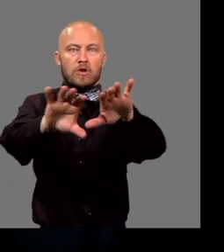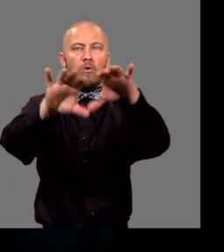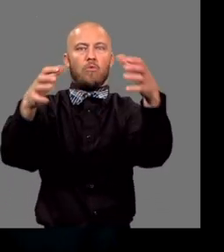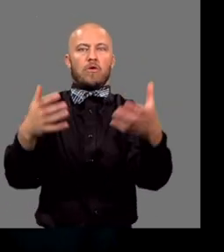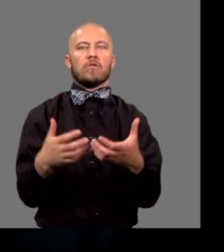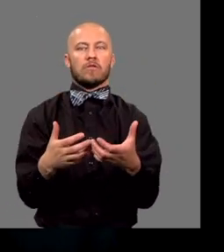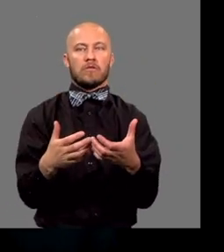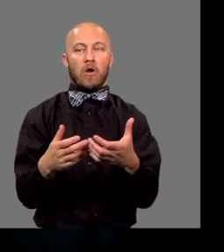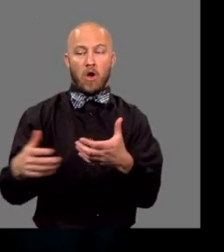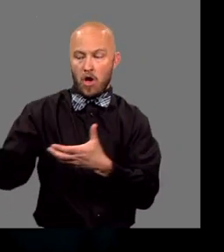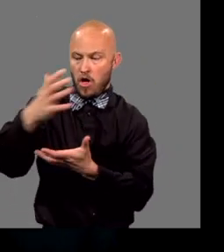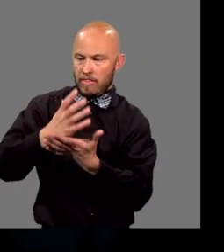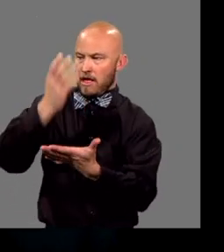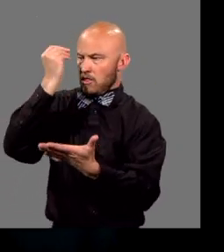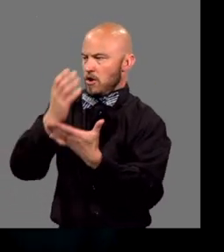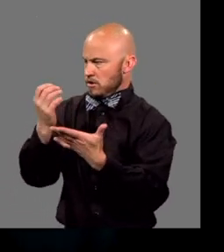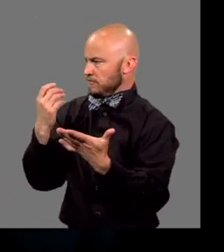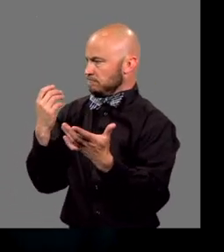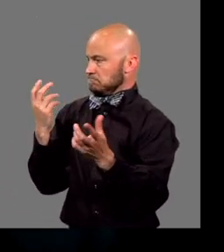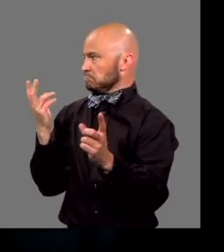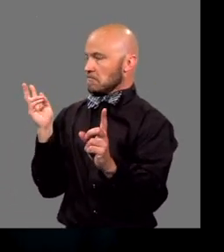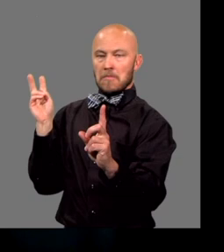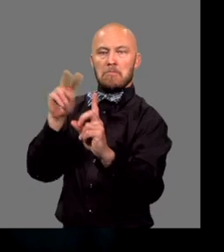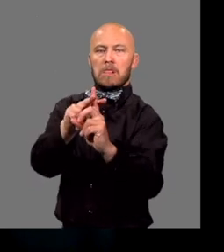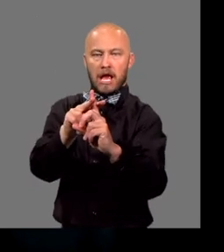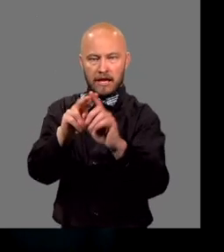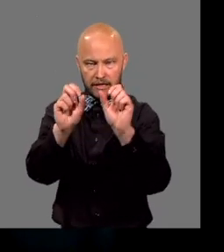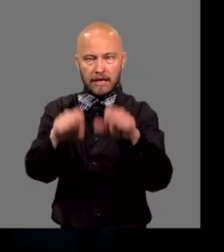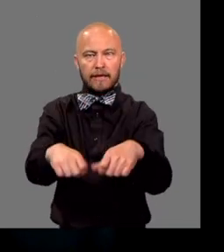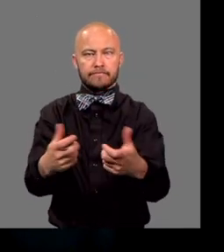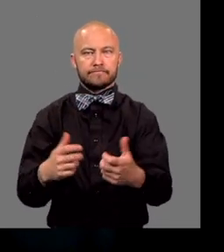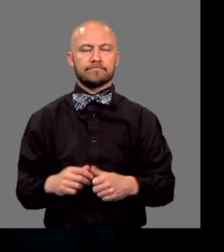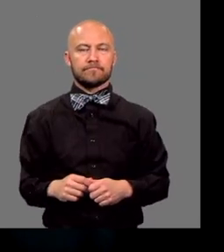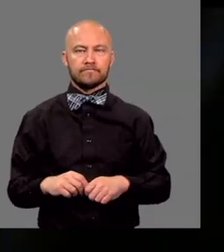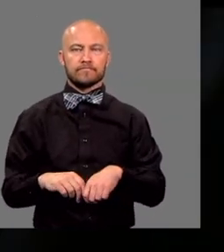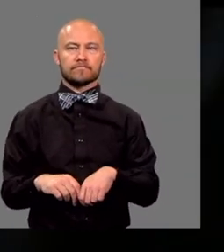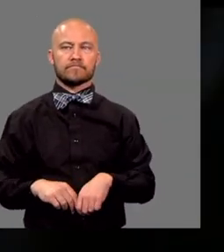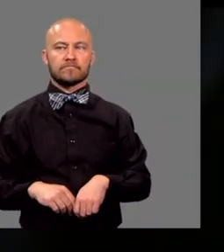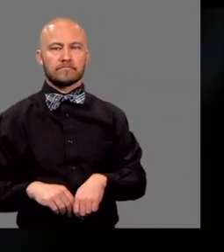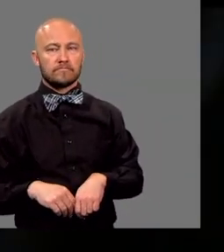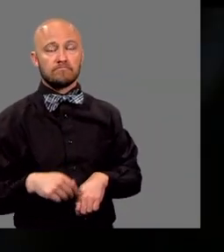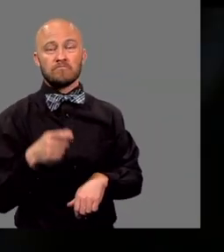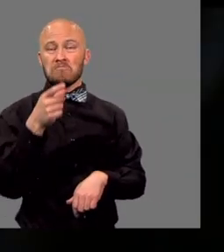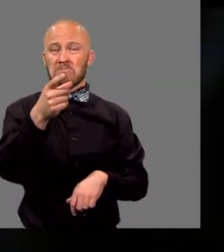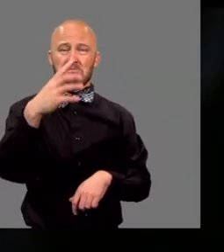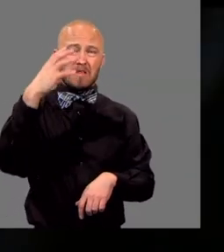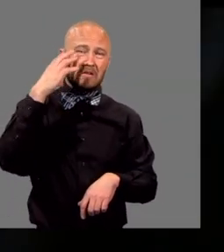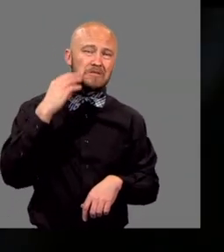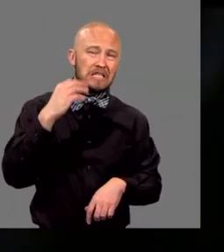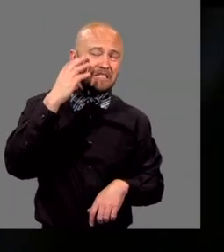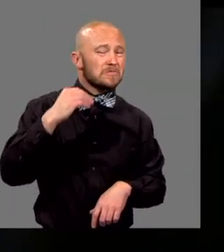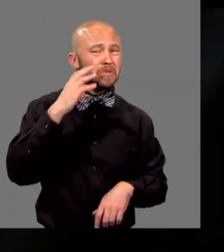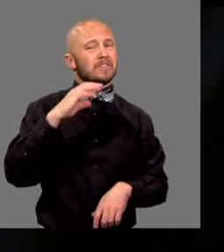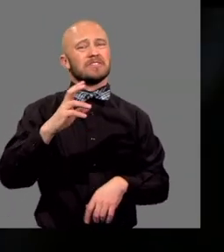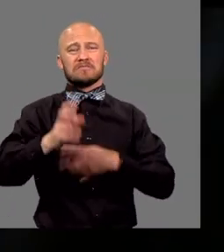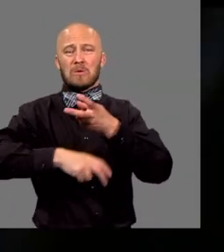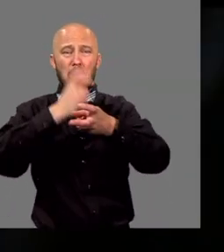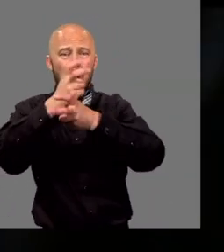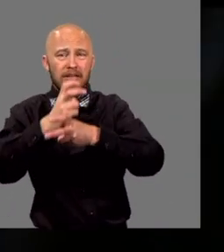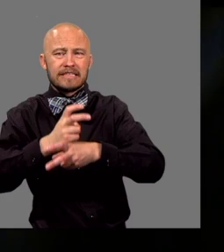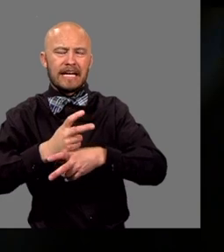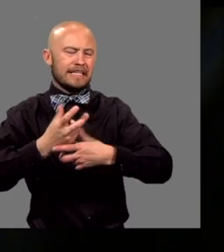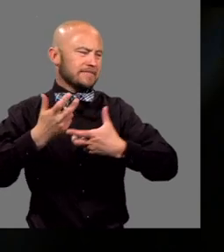the world to apply what you have learned at Pueblo Community College. You will undoubtedly experience